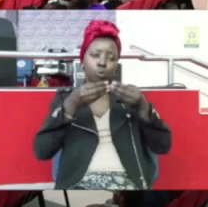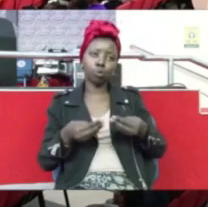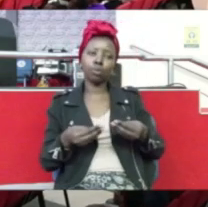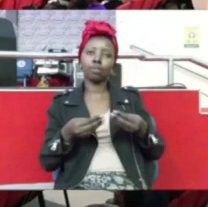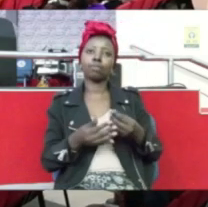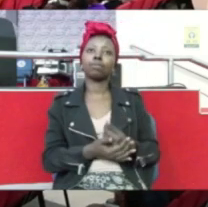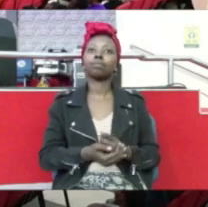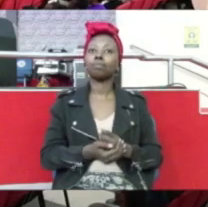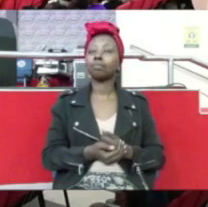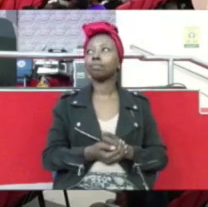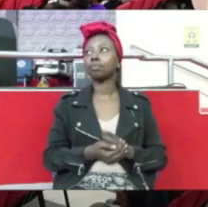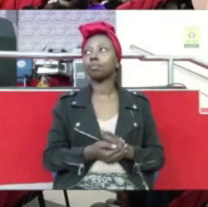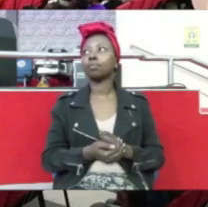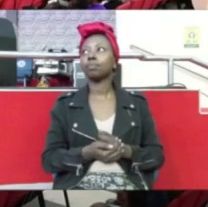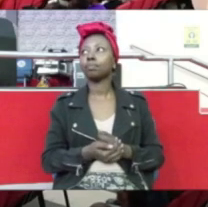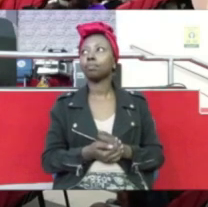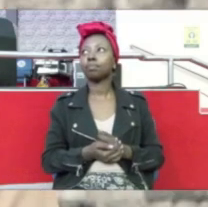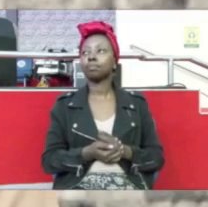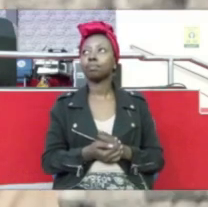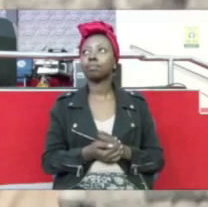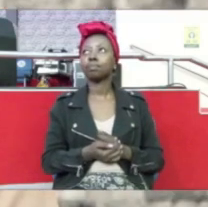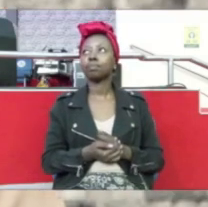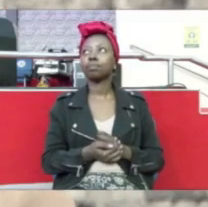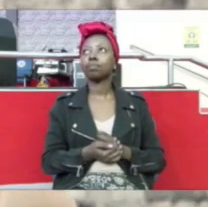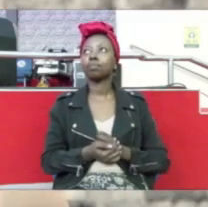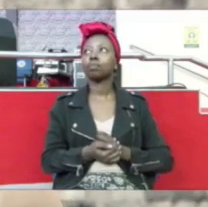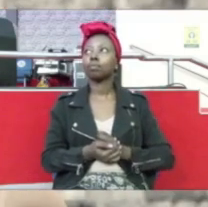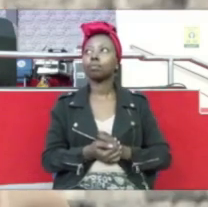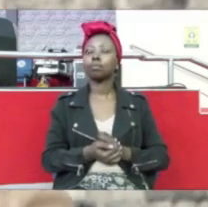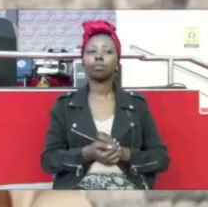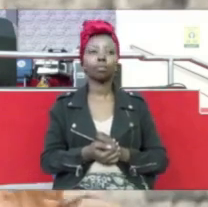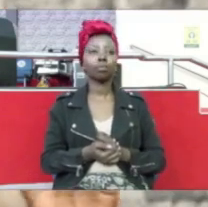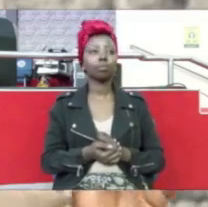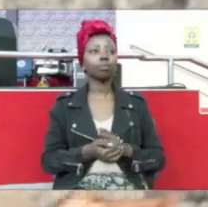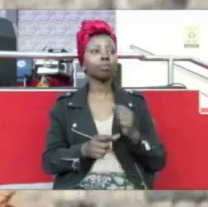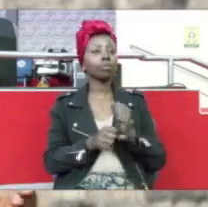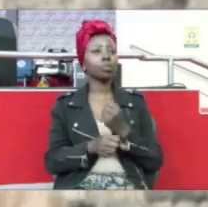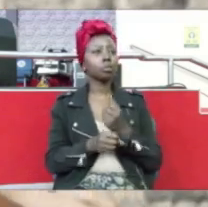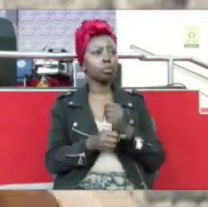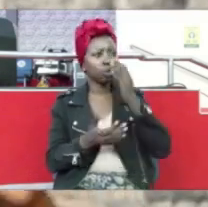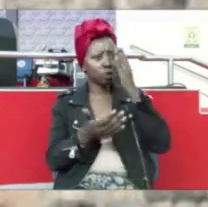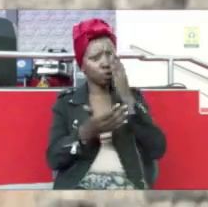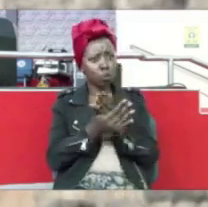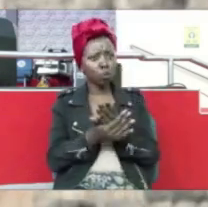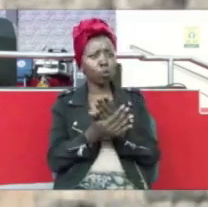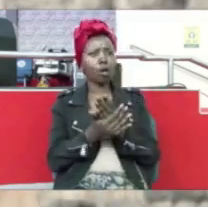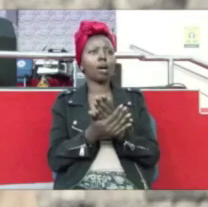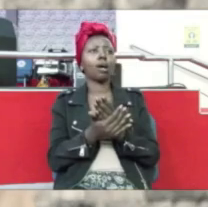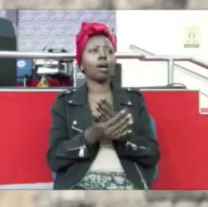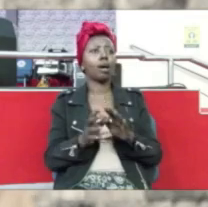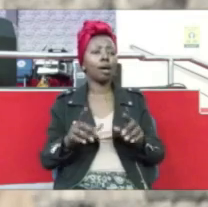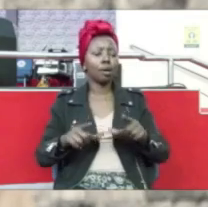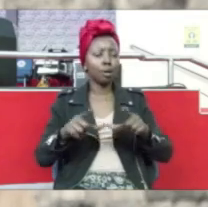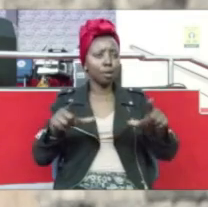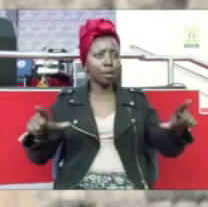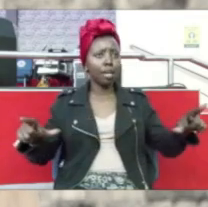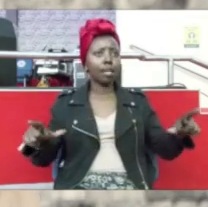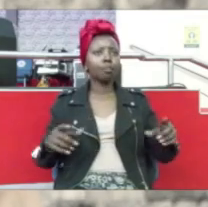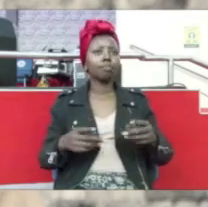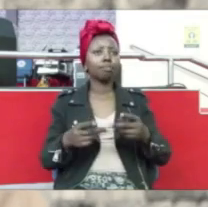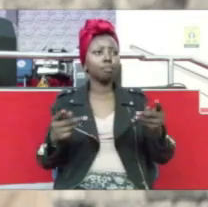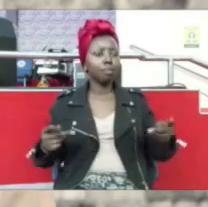Tunatumia matoleo ambayo mnapeana. To ensure that our sanctuary, our place of worship, looks